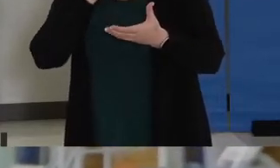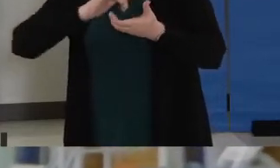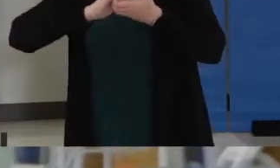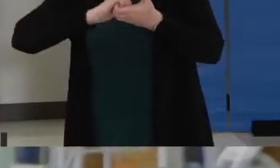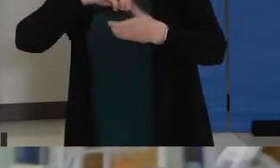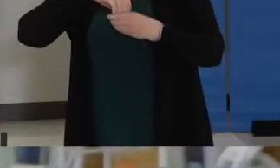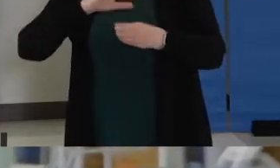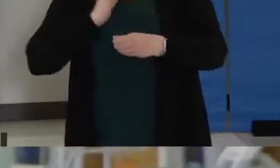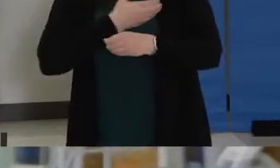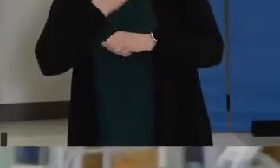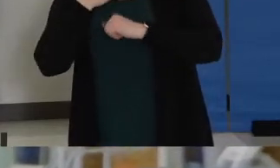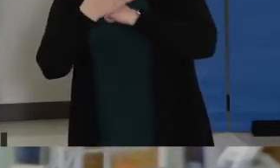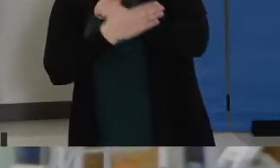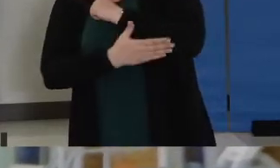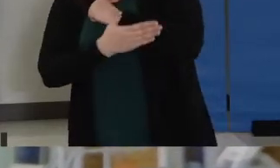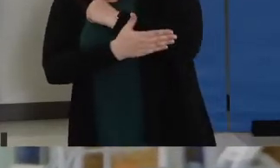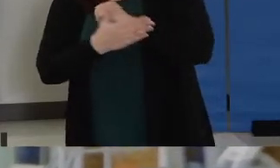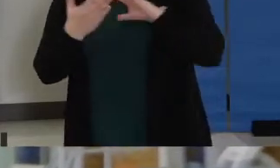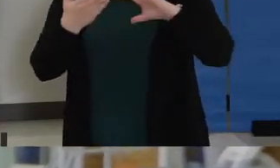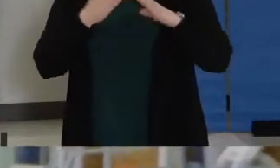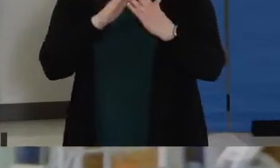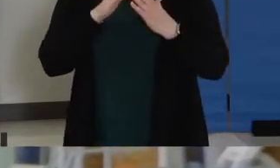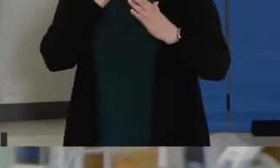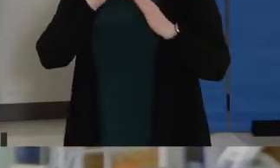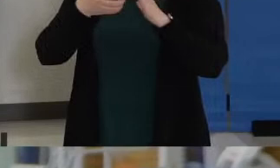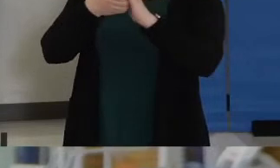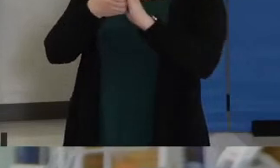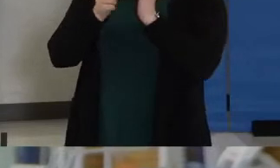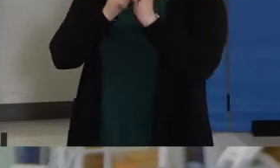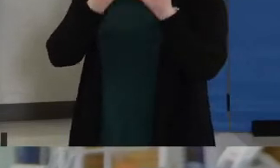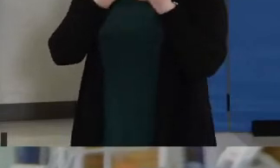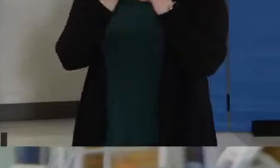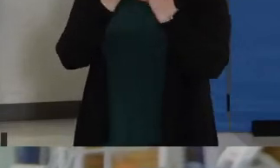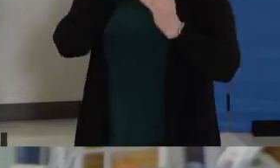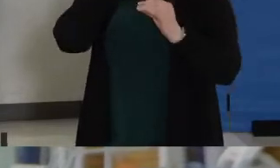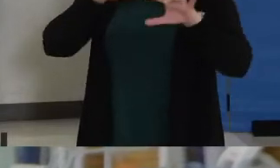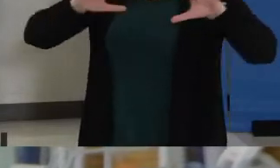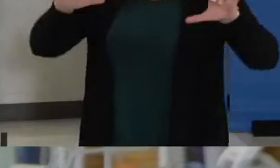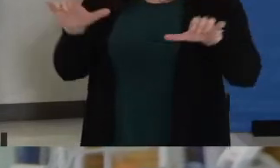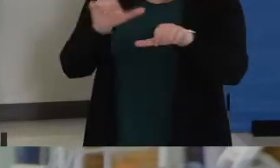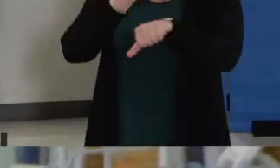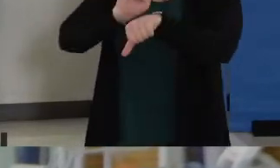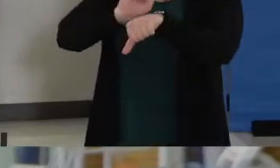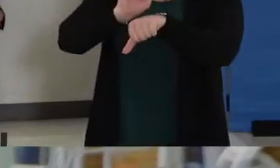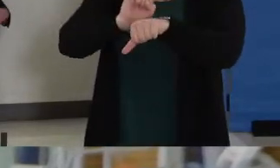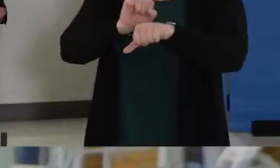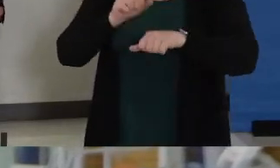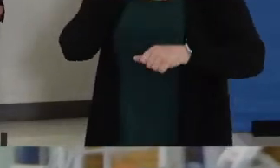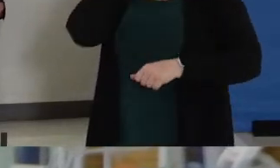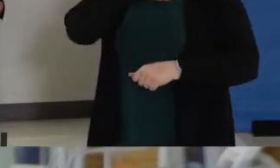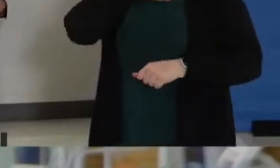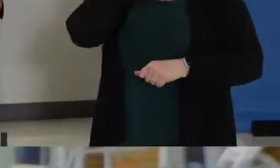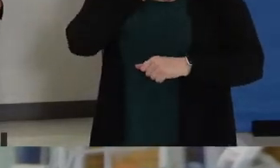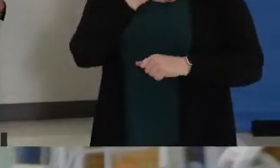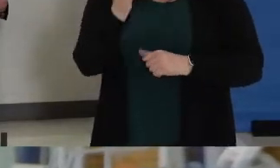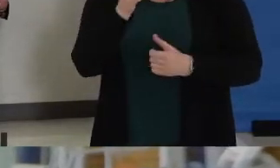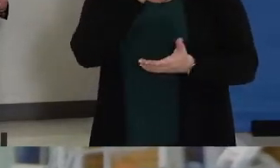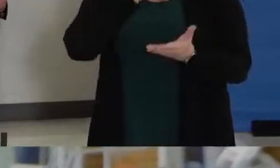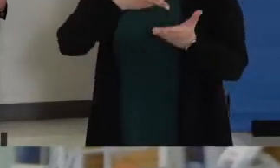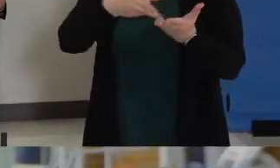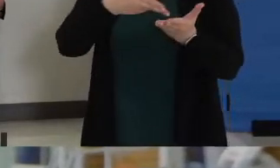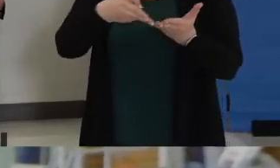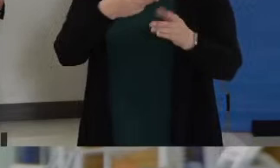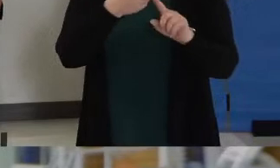county, in our city, in our partnerships with organizations that are doing the work on the ground every single day, and frankly, from